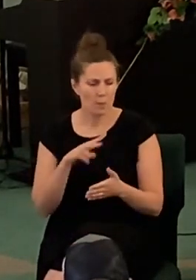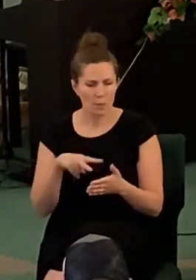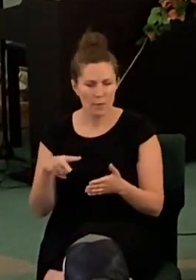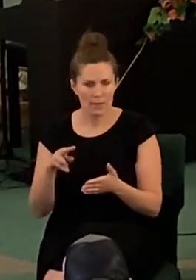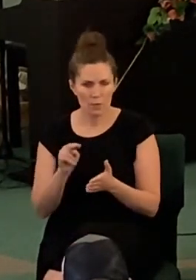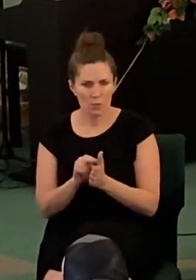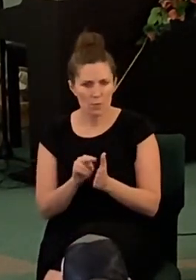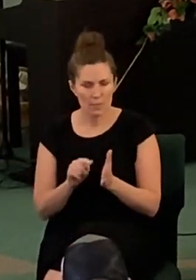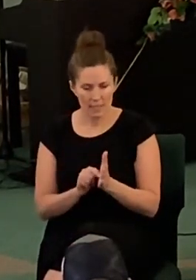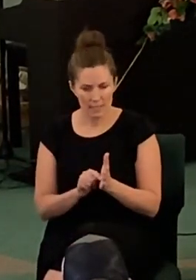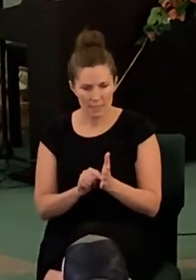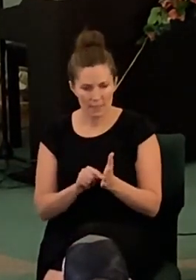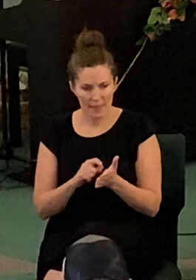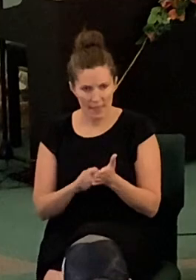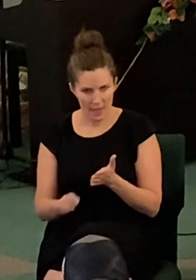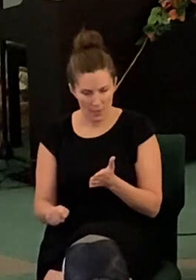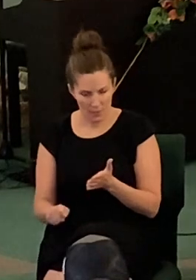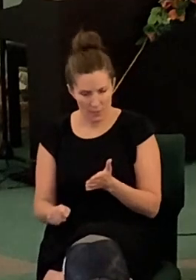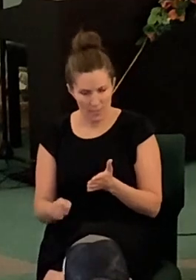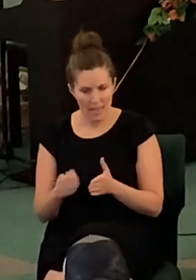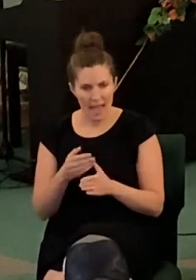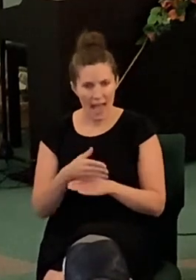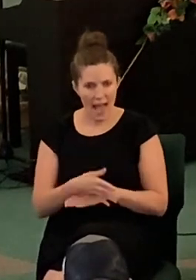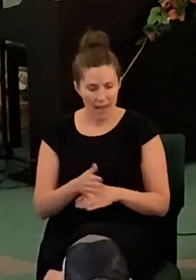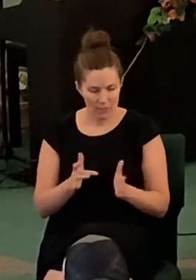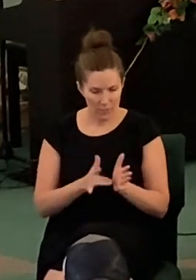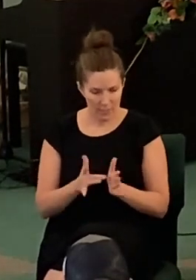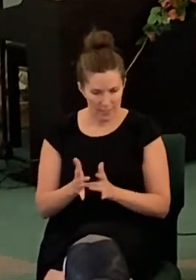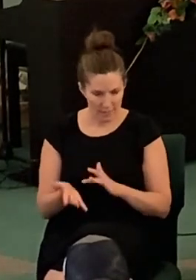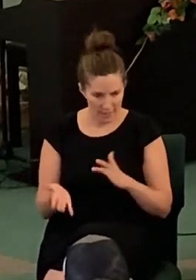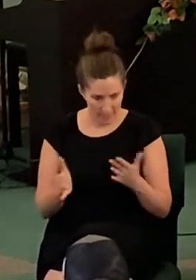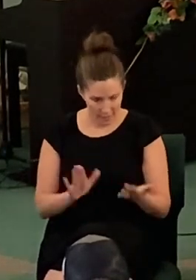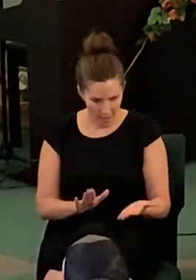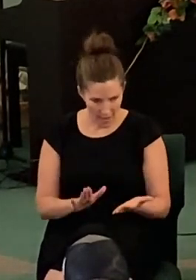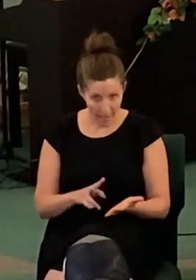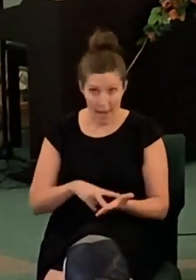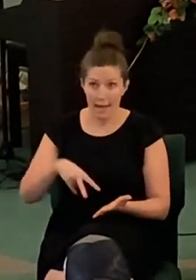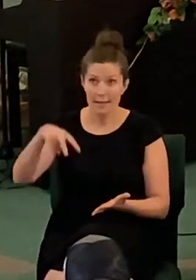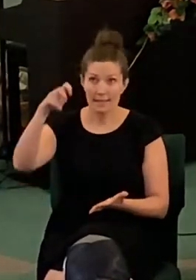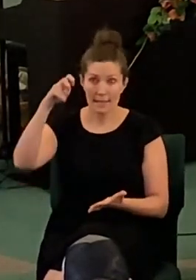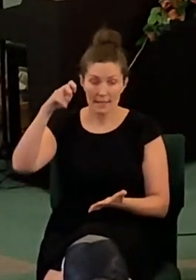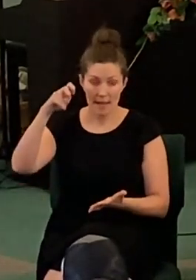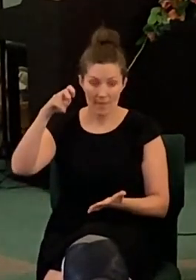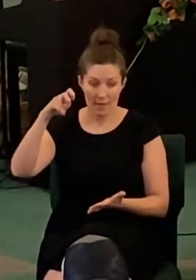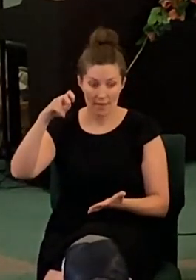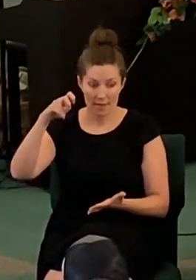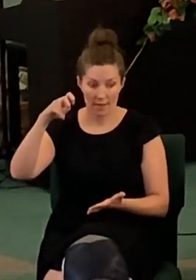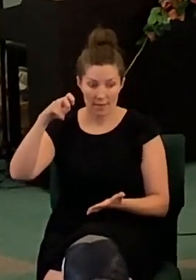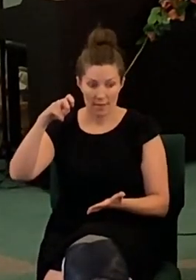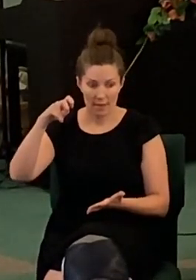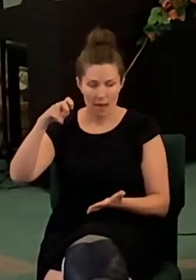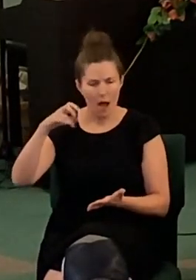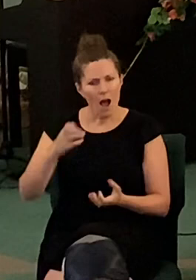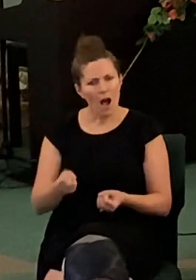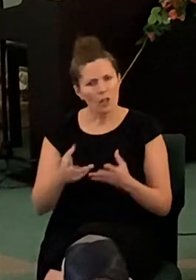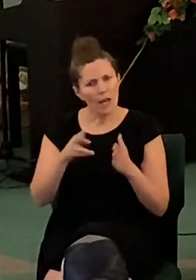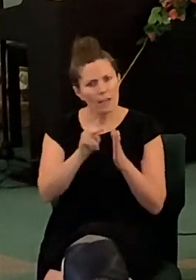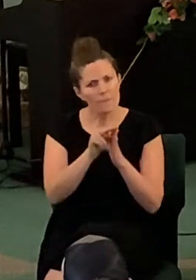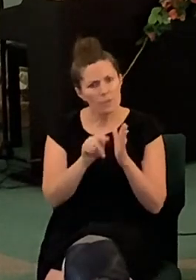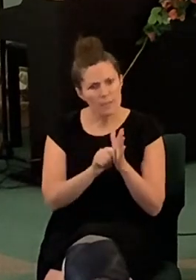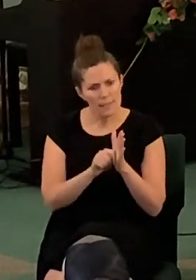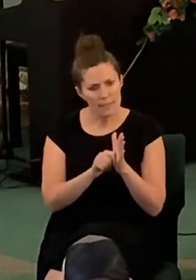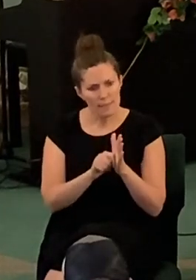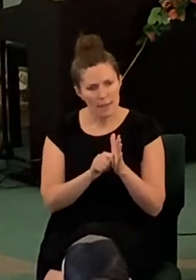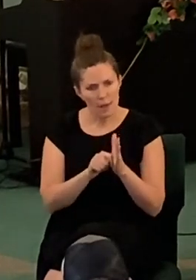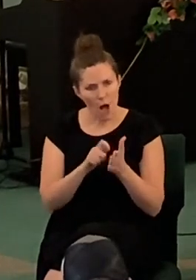that are written, obviously after Jesus has died and ascended to heaven, a lot of New Testament authors will say you're supposed to love